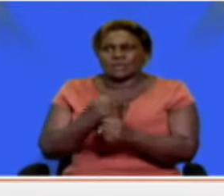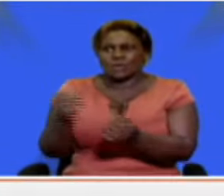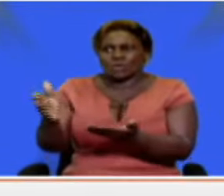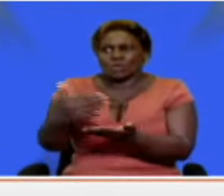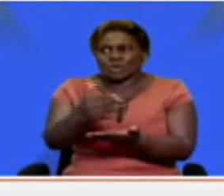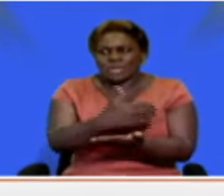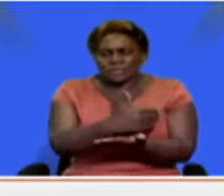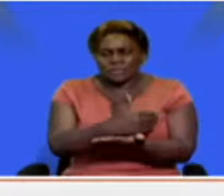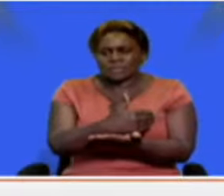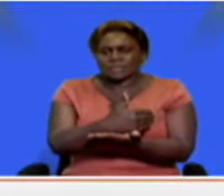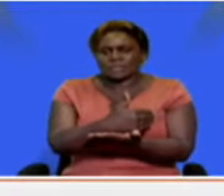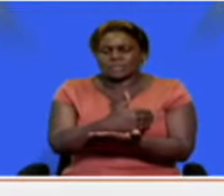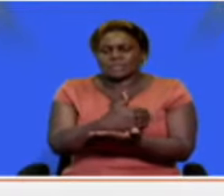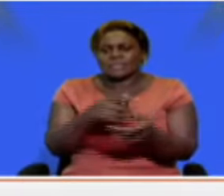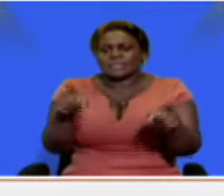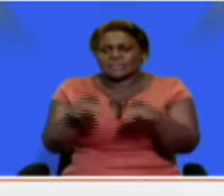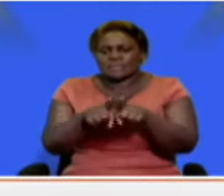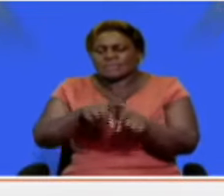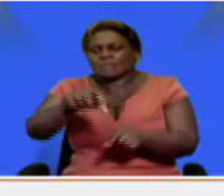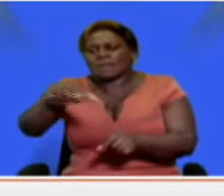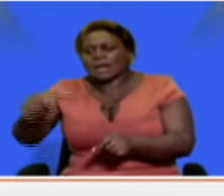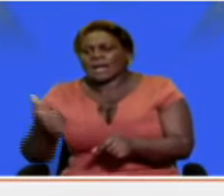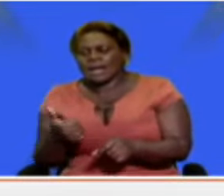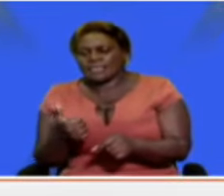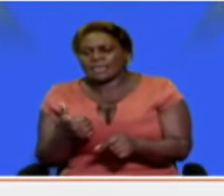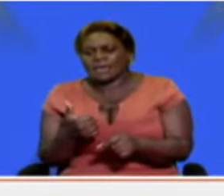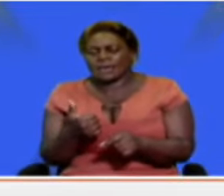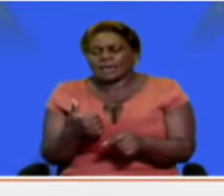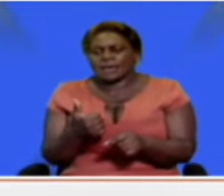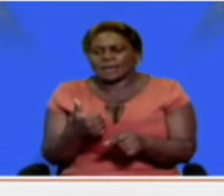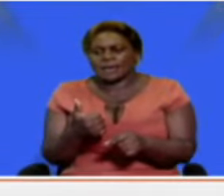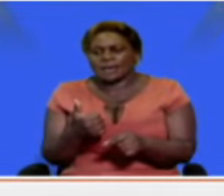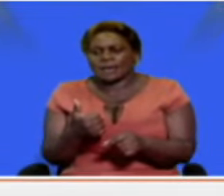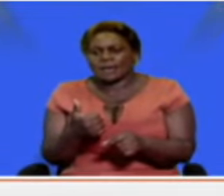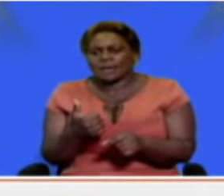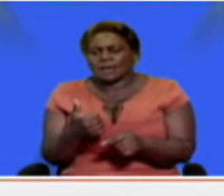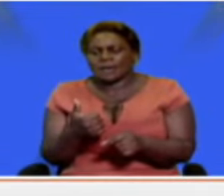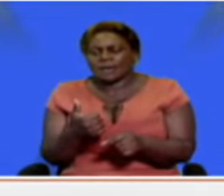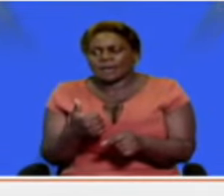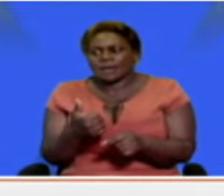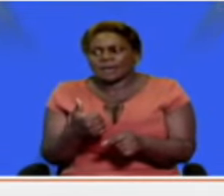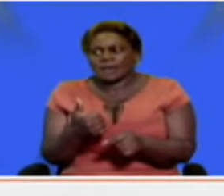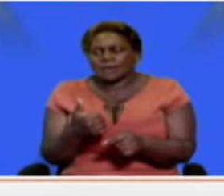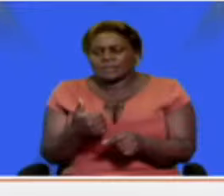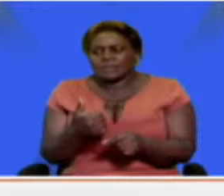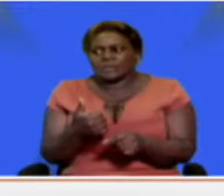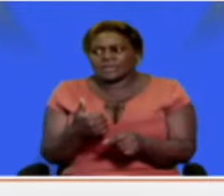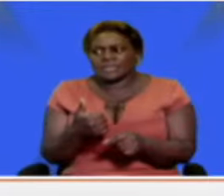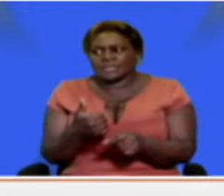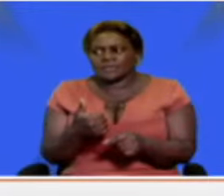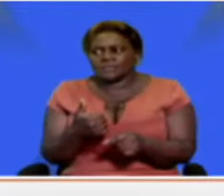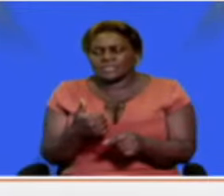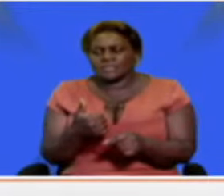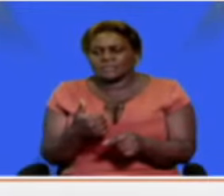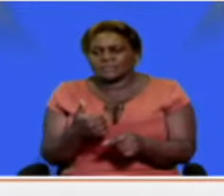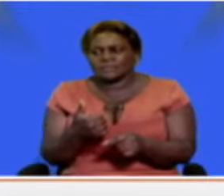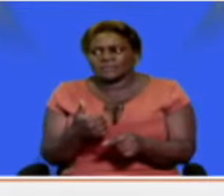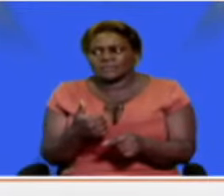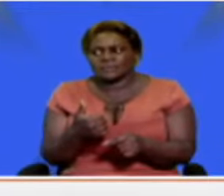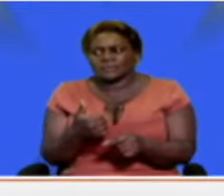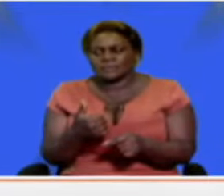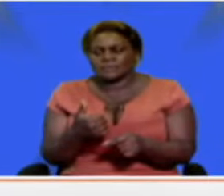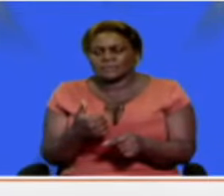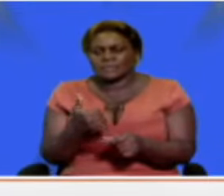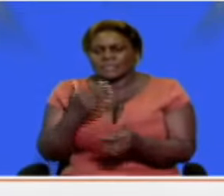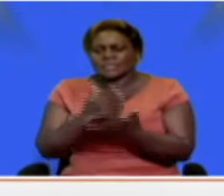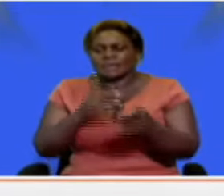collection, and the adverse effect of increasing taxes is they create another problem of tax evasion. Sometimes